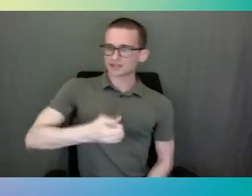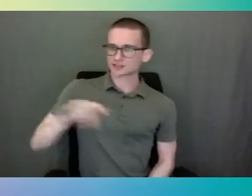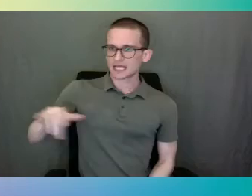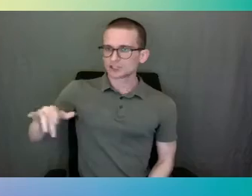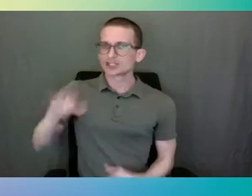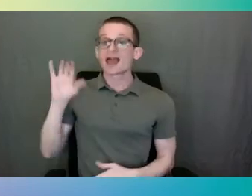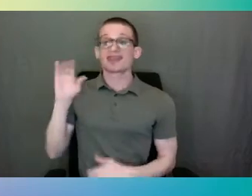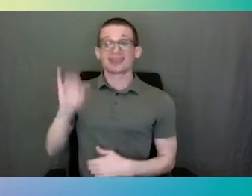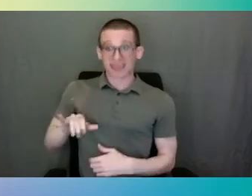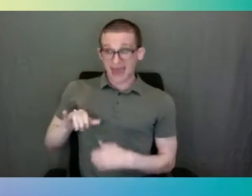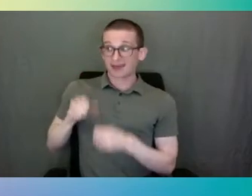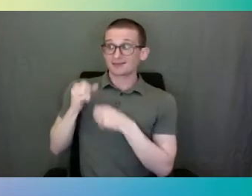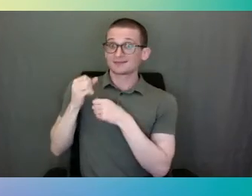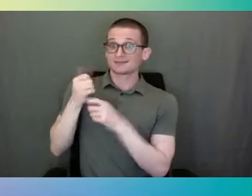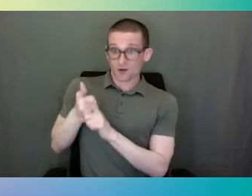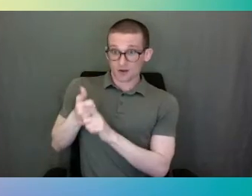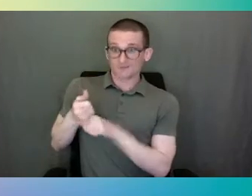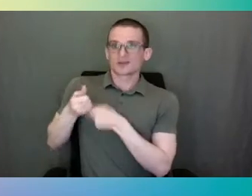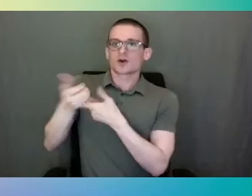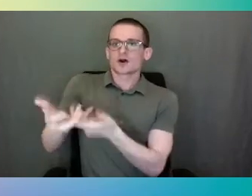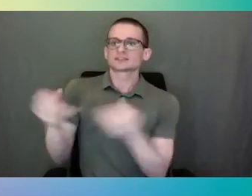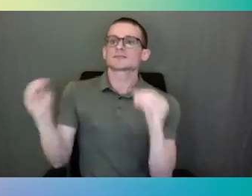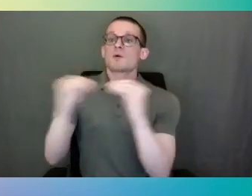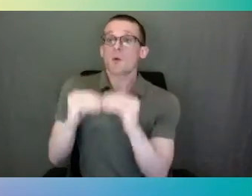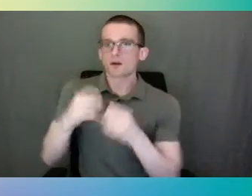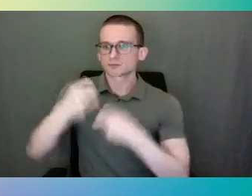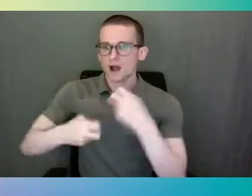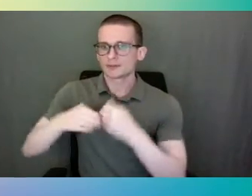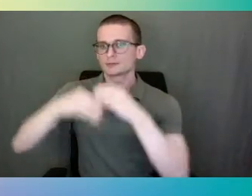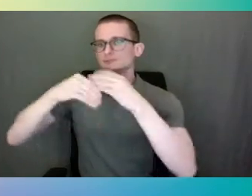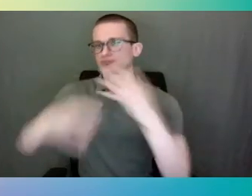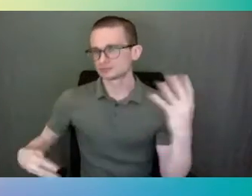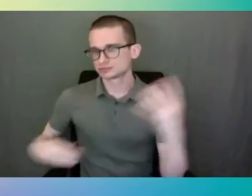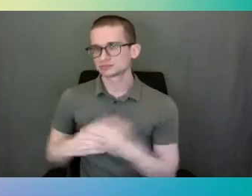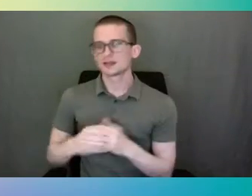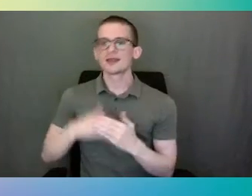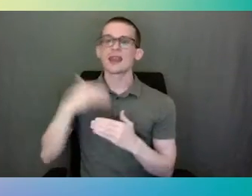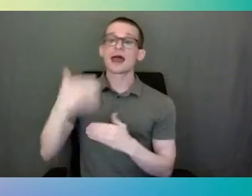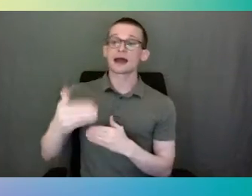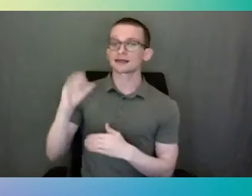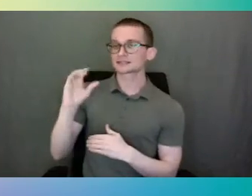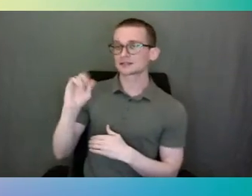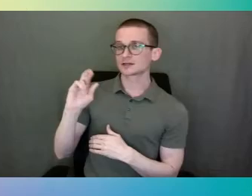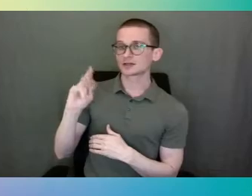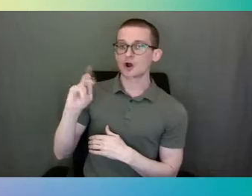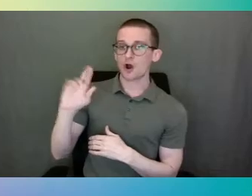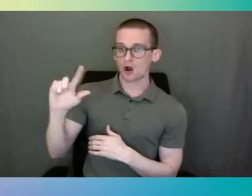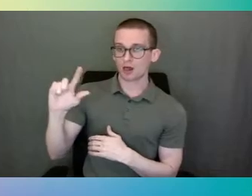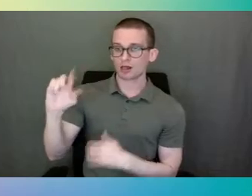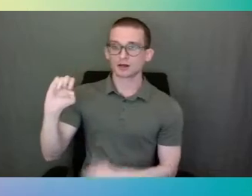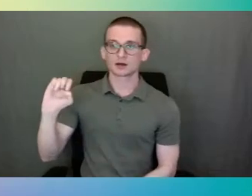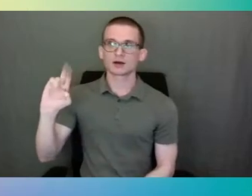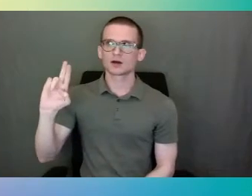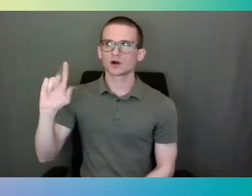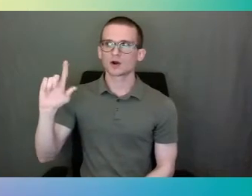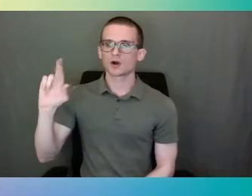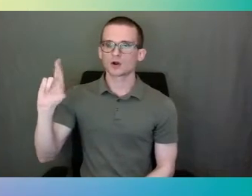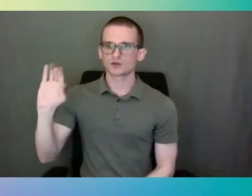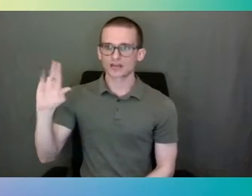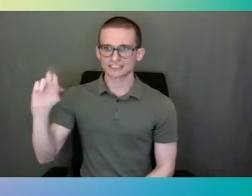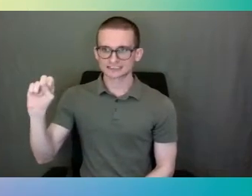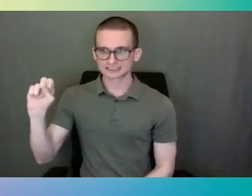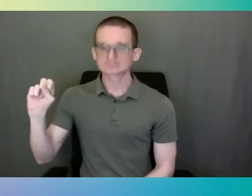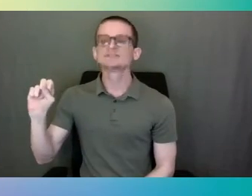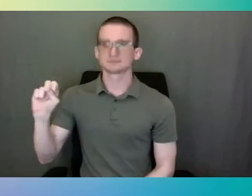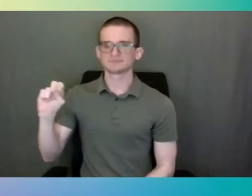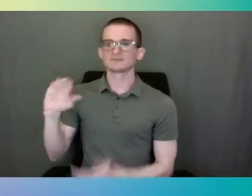kinds of problems. Next person that comes along is Karl Ulrichs in 1860. And I said this all centers around the Confederate